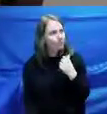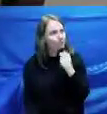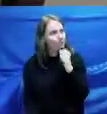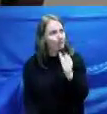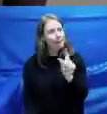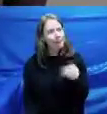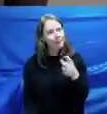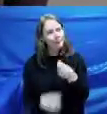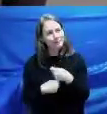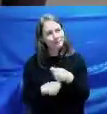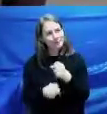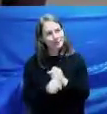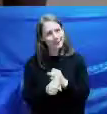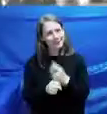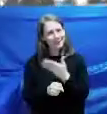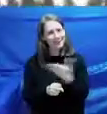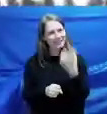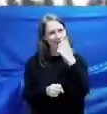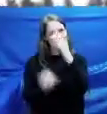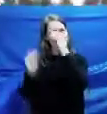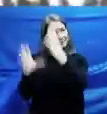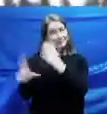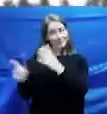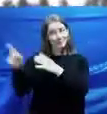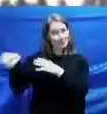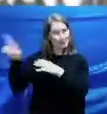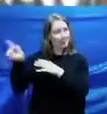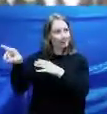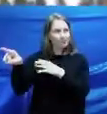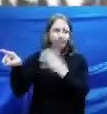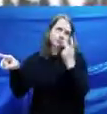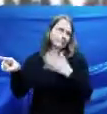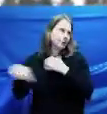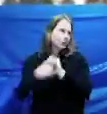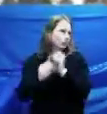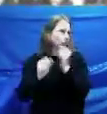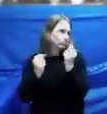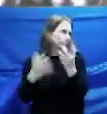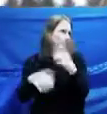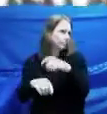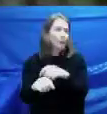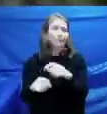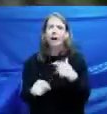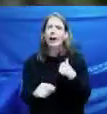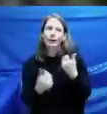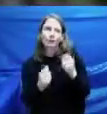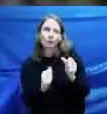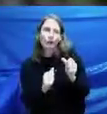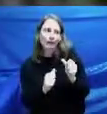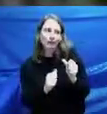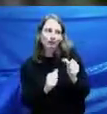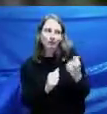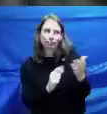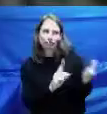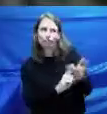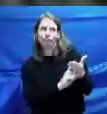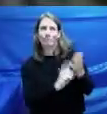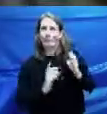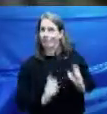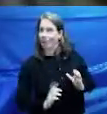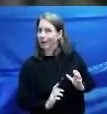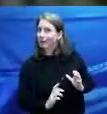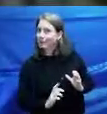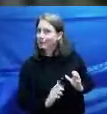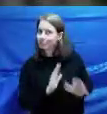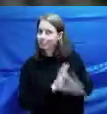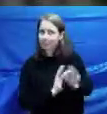it's for a client who's deciding whether to build it. And so you really strive to do well. When the students know that what